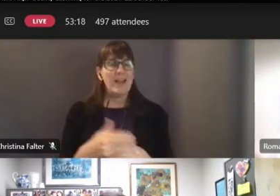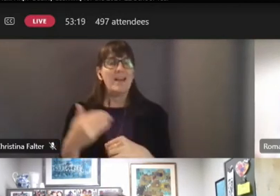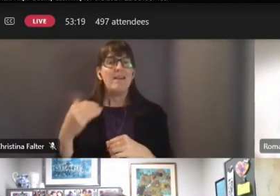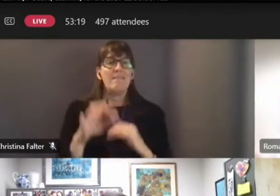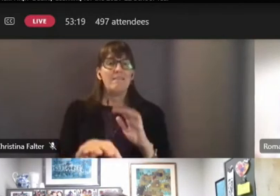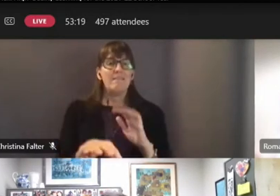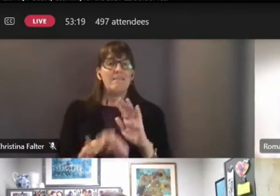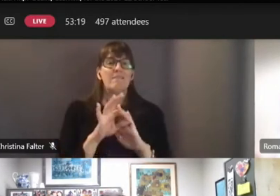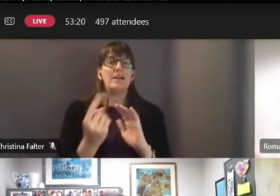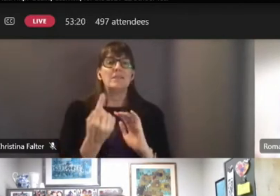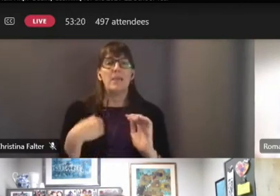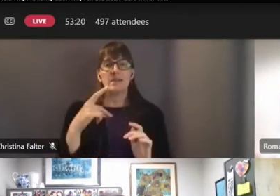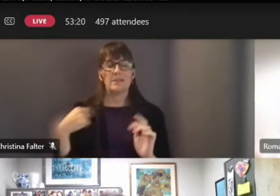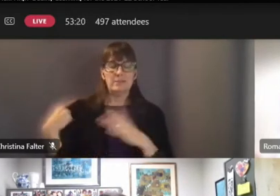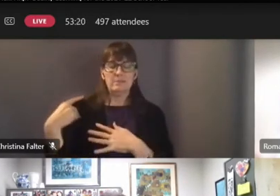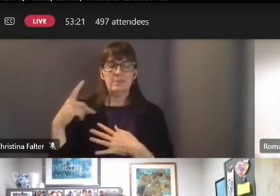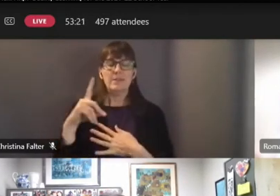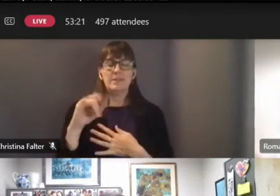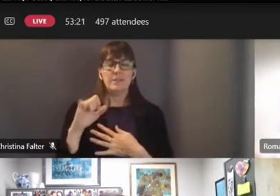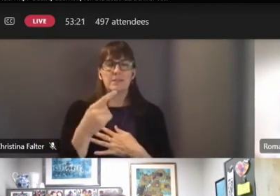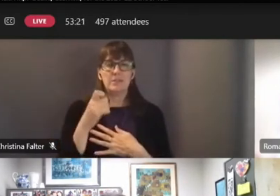prepare our students for 21st century learning.